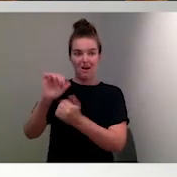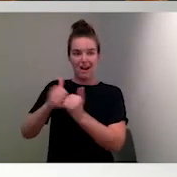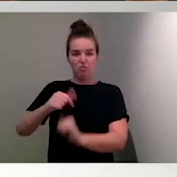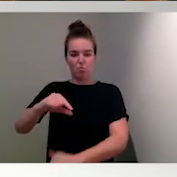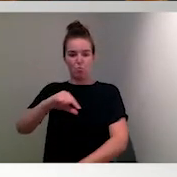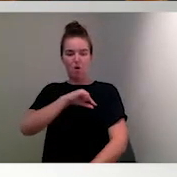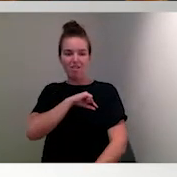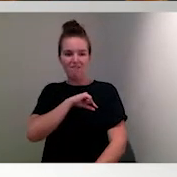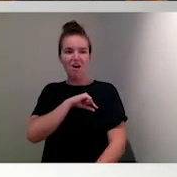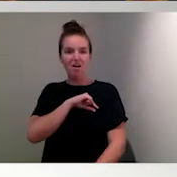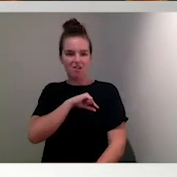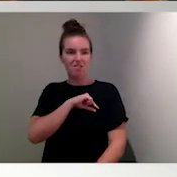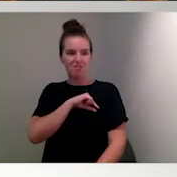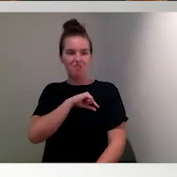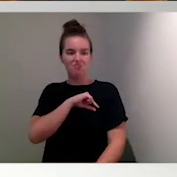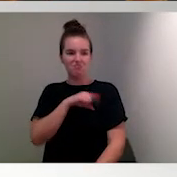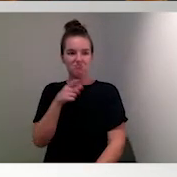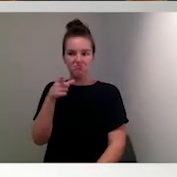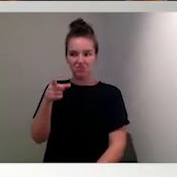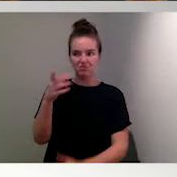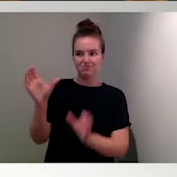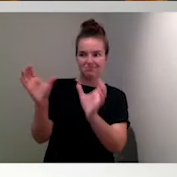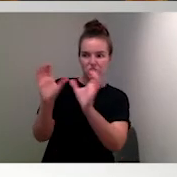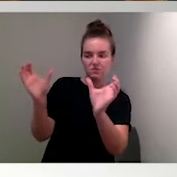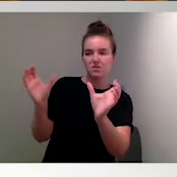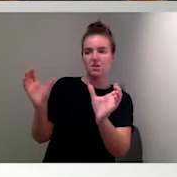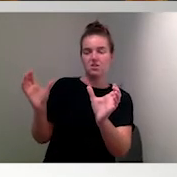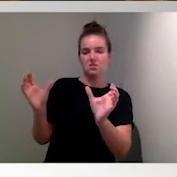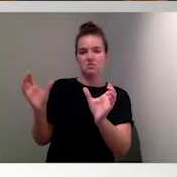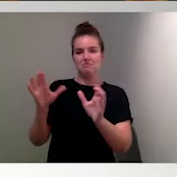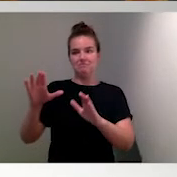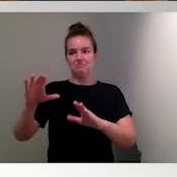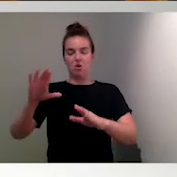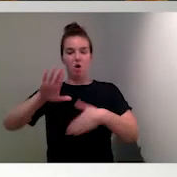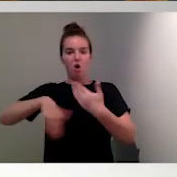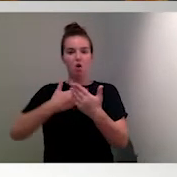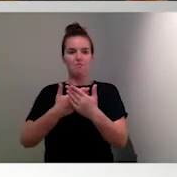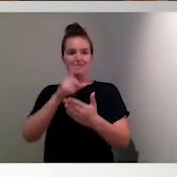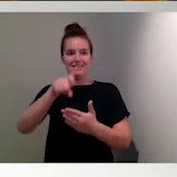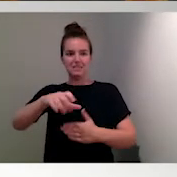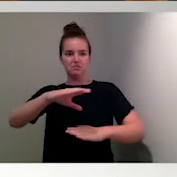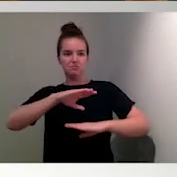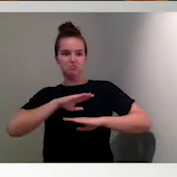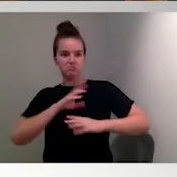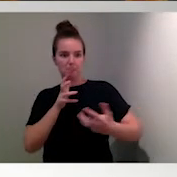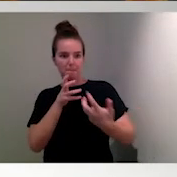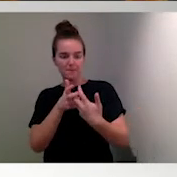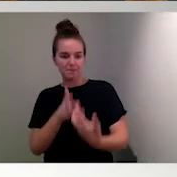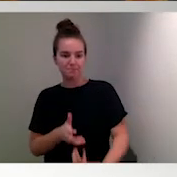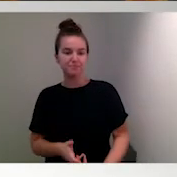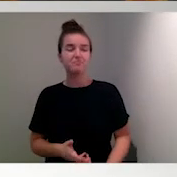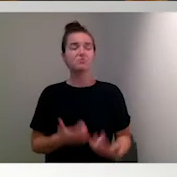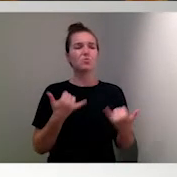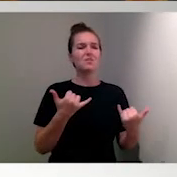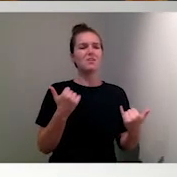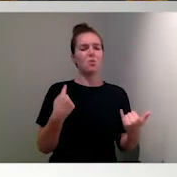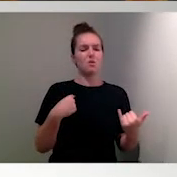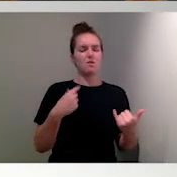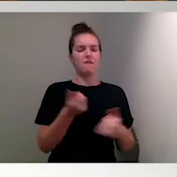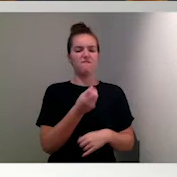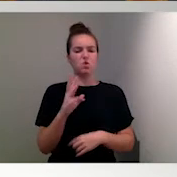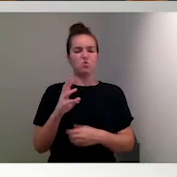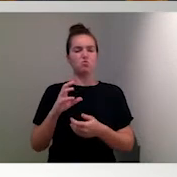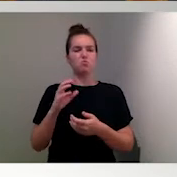with a couple of agents who are deaf to help me build the unit on deaf travel because,